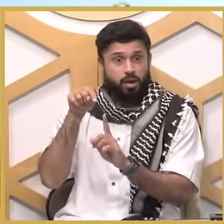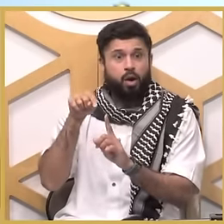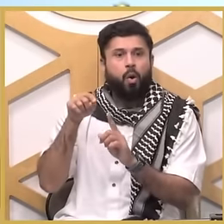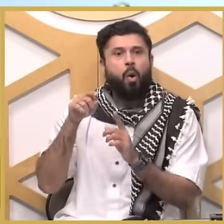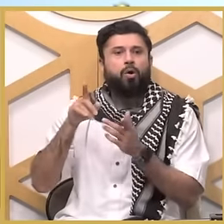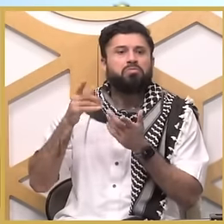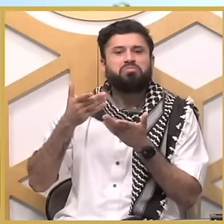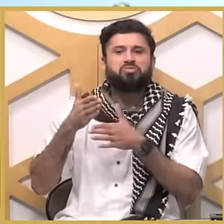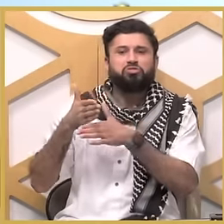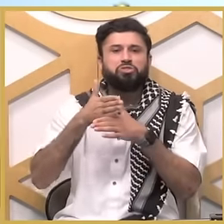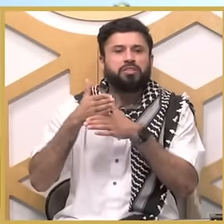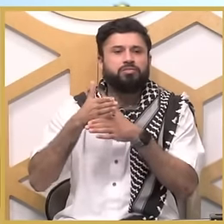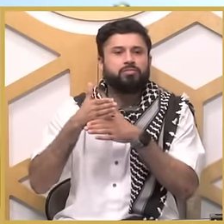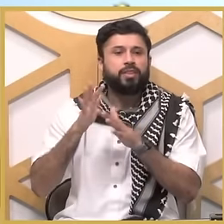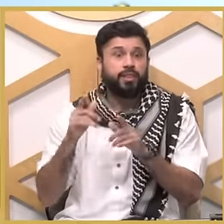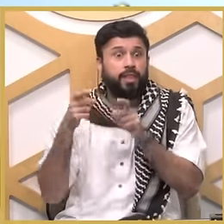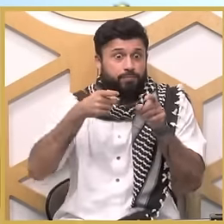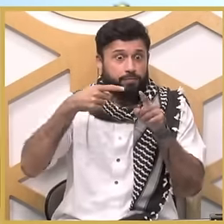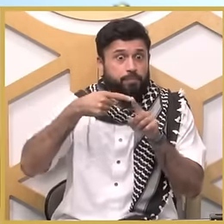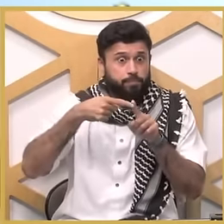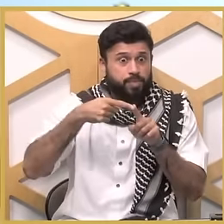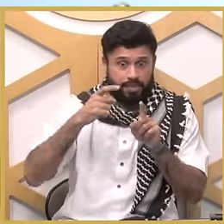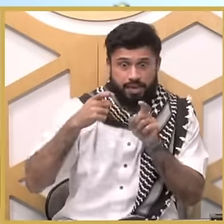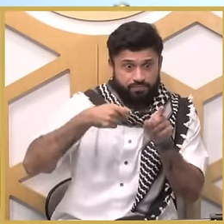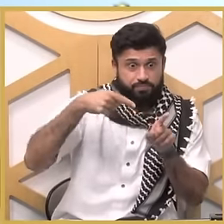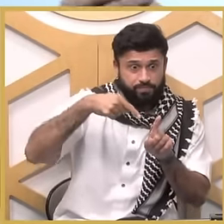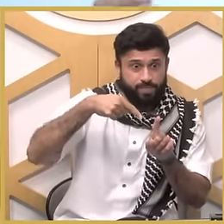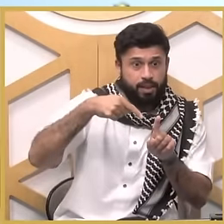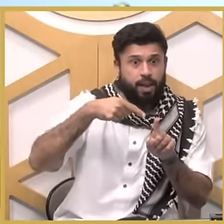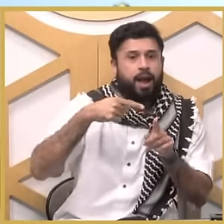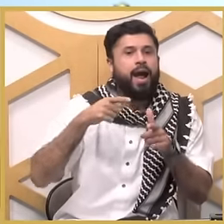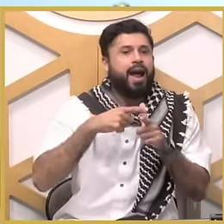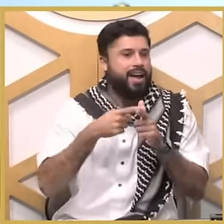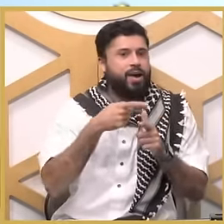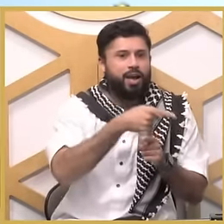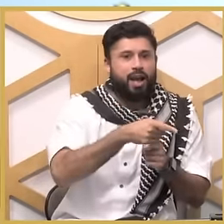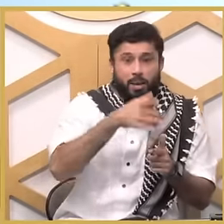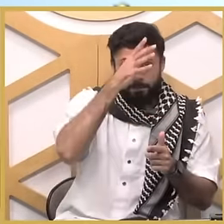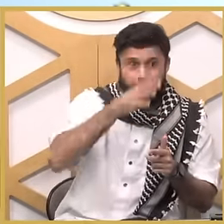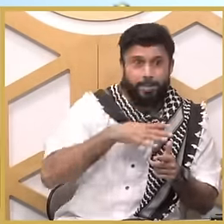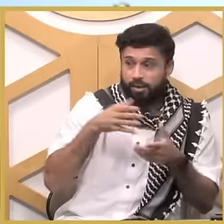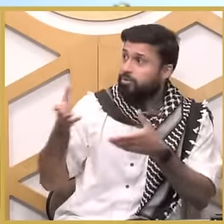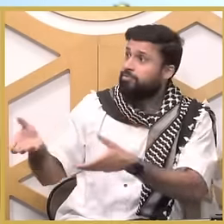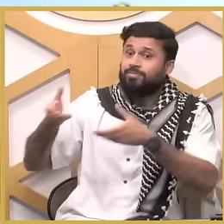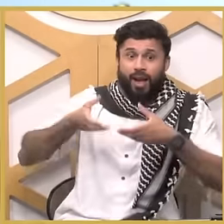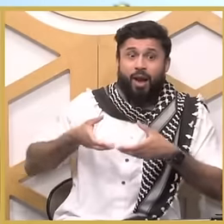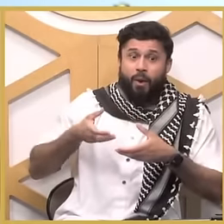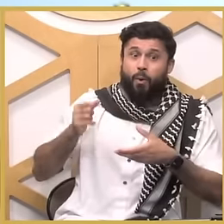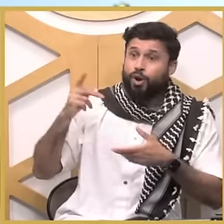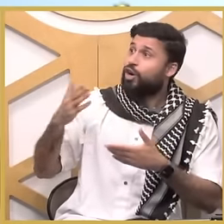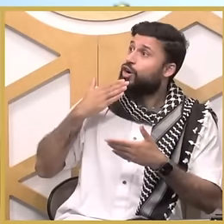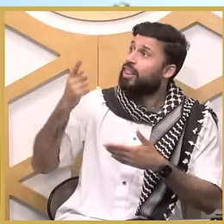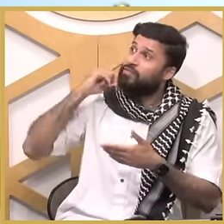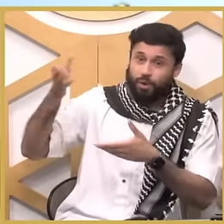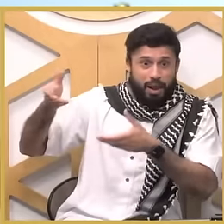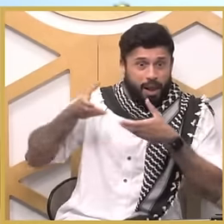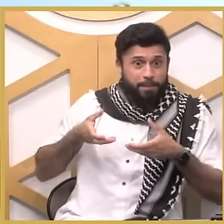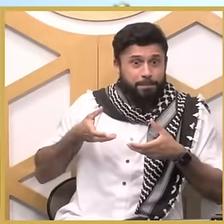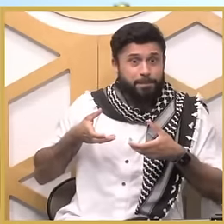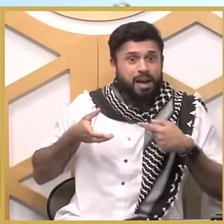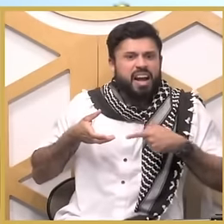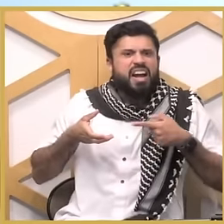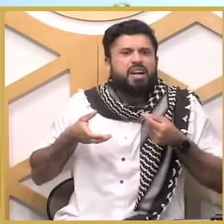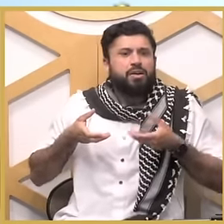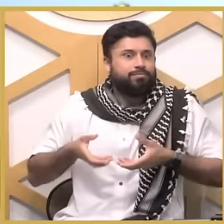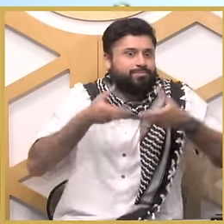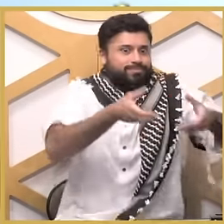years, you know, subhanAllah, that this is what you were doing this whole time. You'd take the food in the morning, give it. So you want to hide something between you and